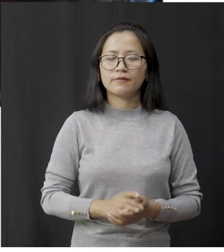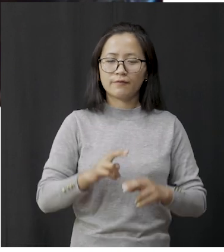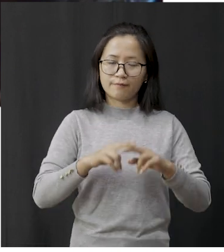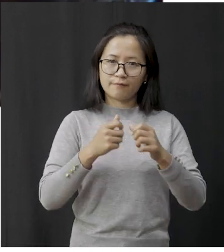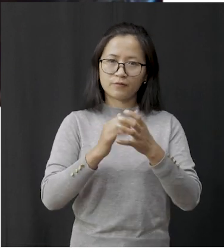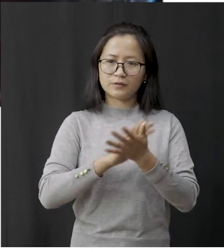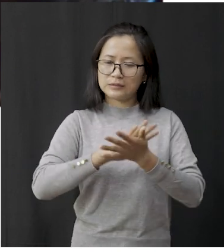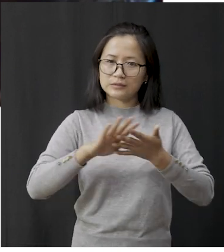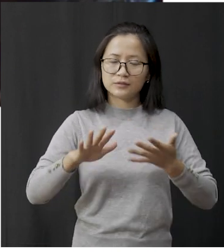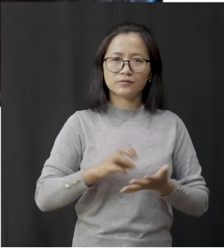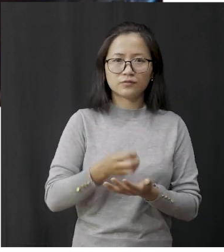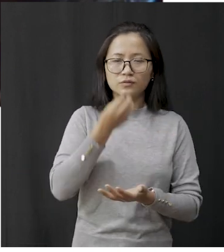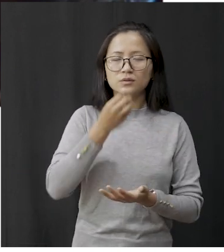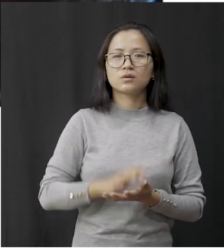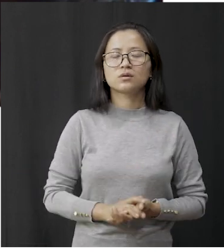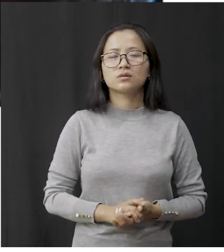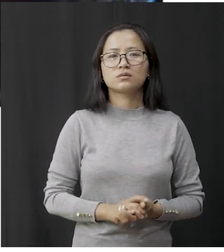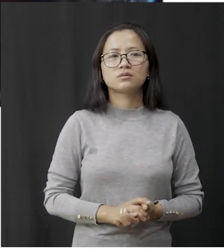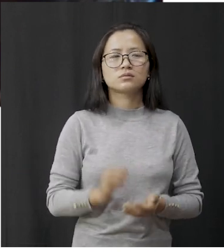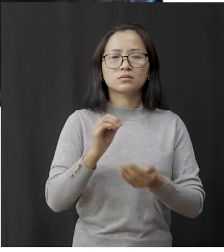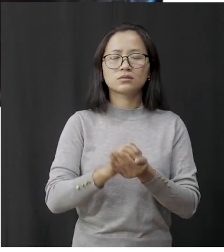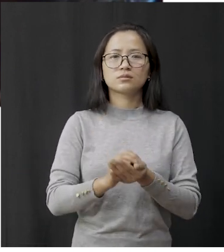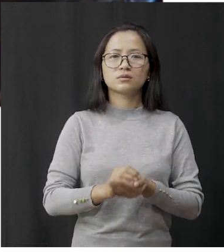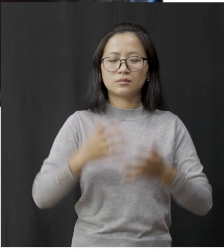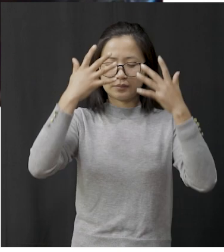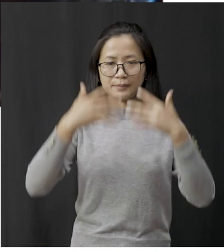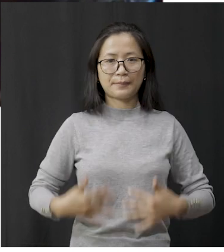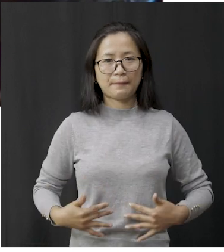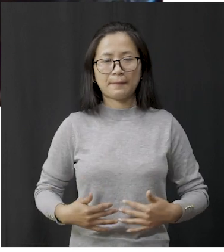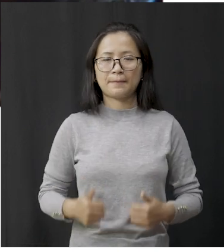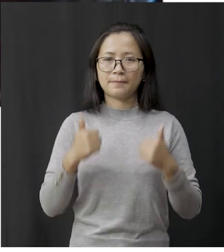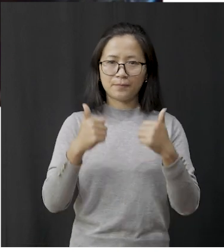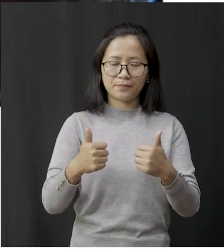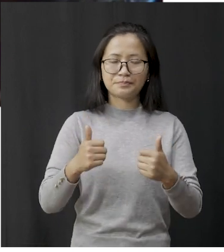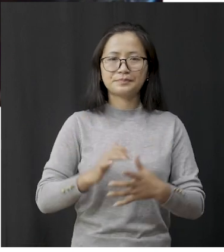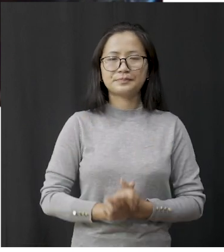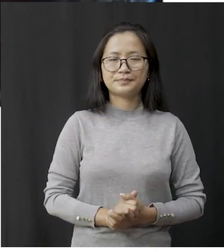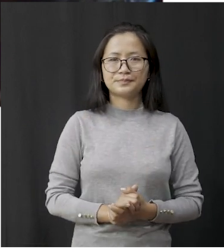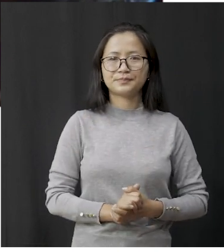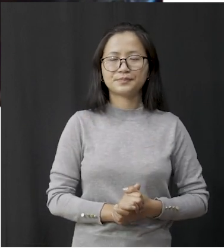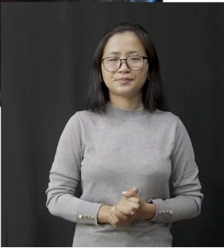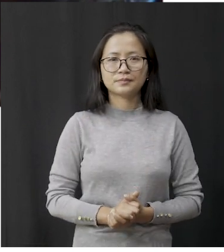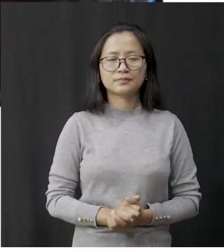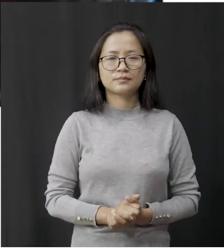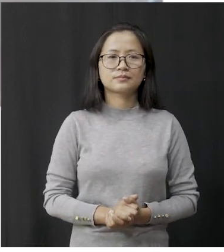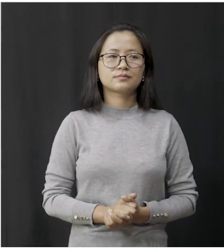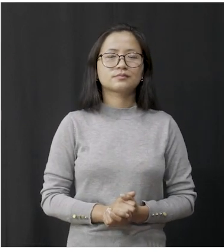fresh, clean food? Because it will keep our body healthy.